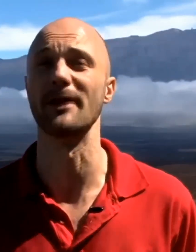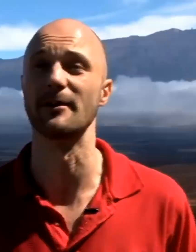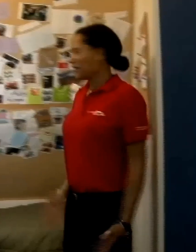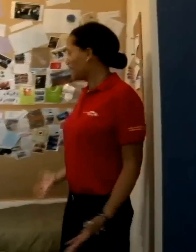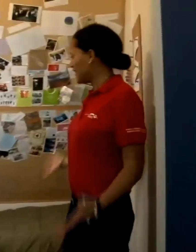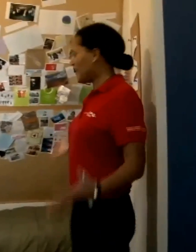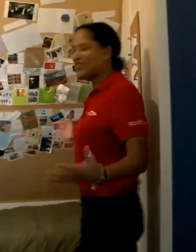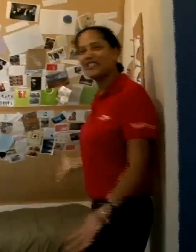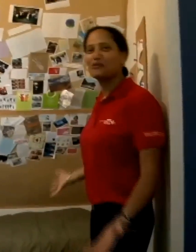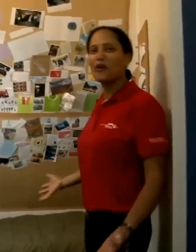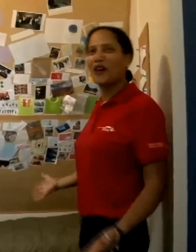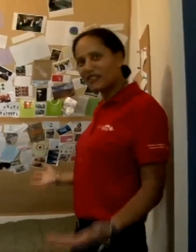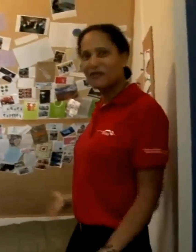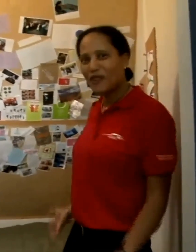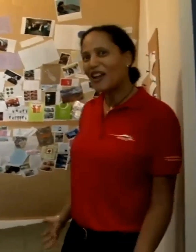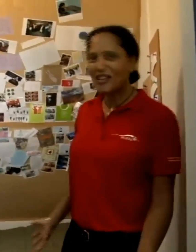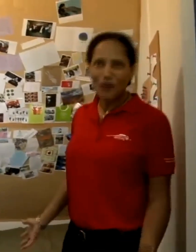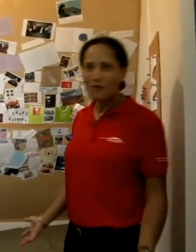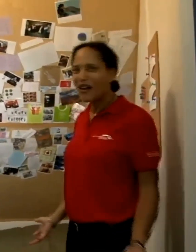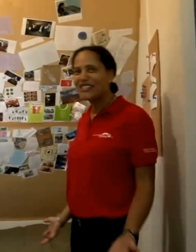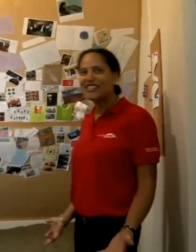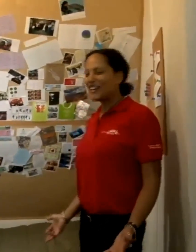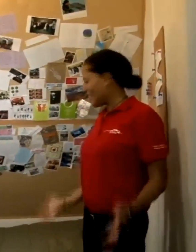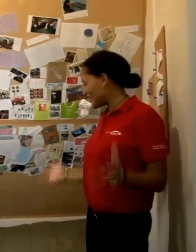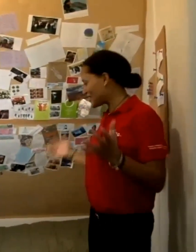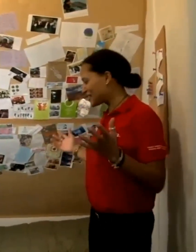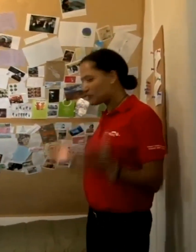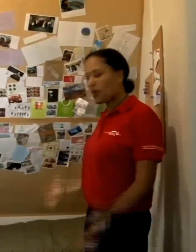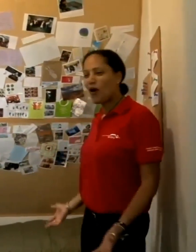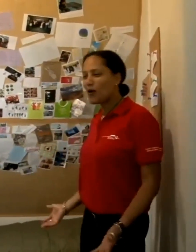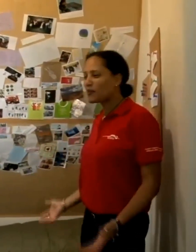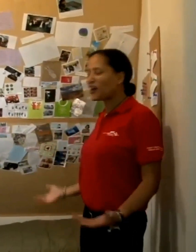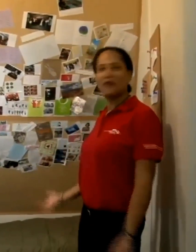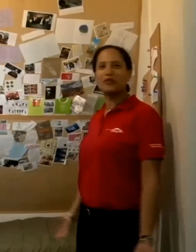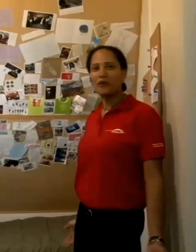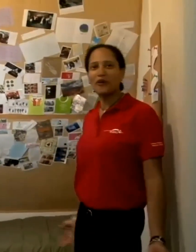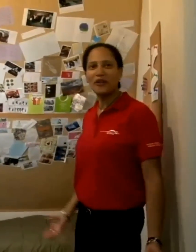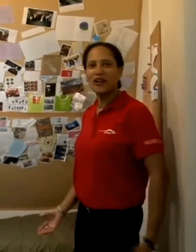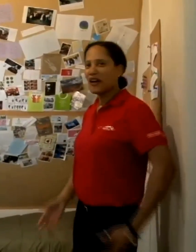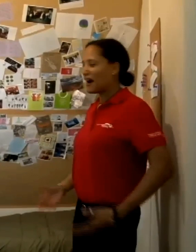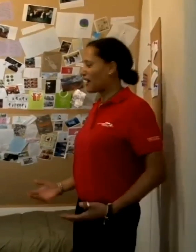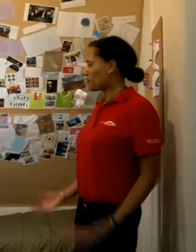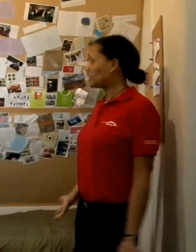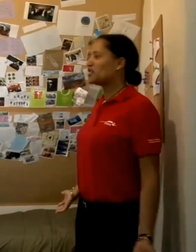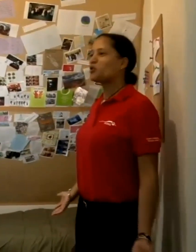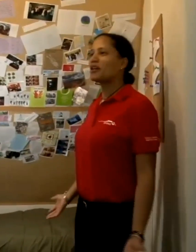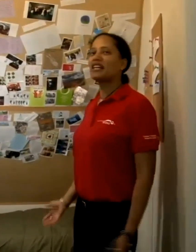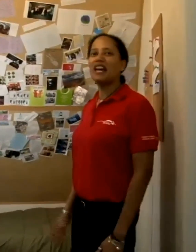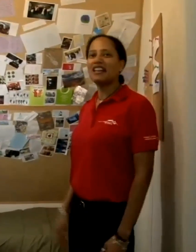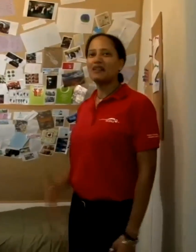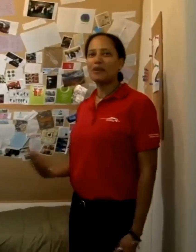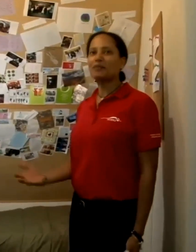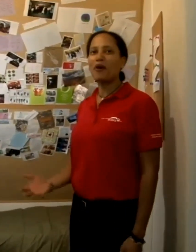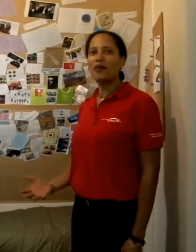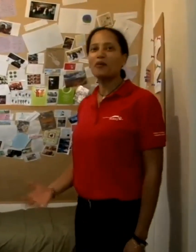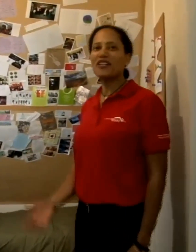out for multiple years in space. This is where I lived for the last 4 months. It's small but comfortable. I really enjoyed